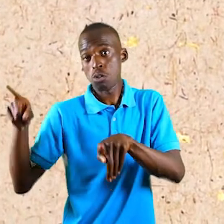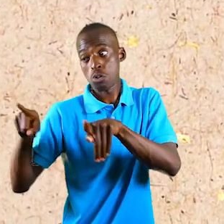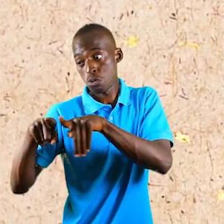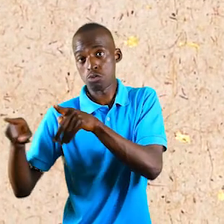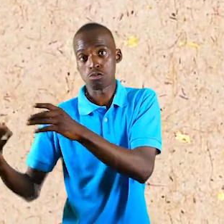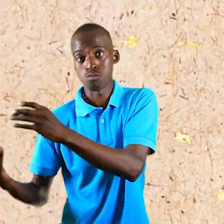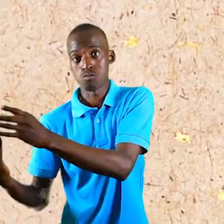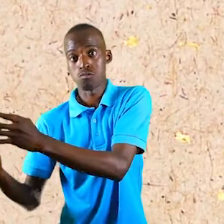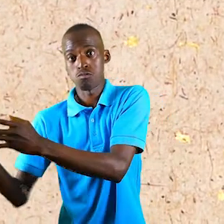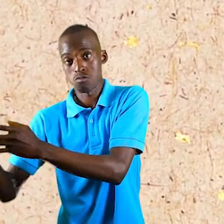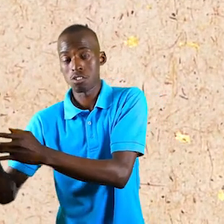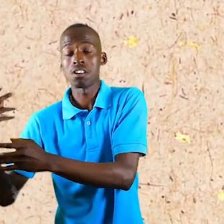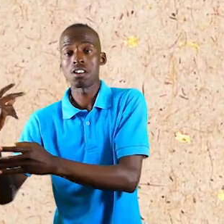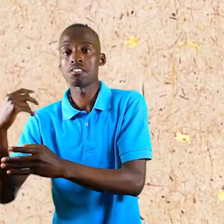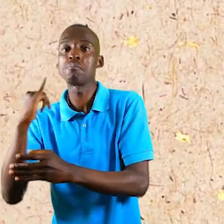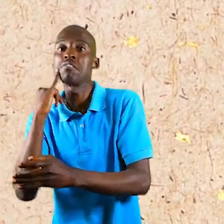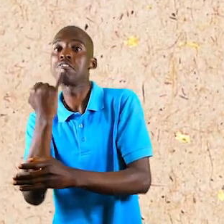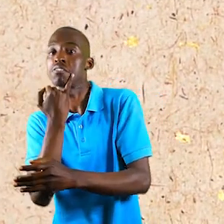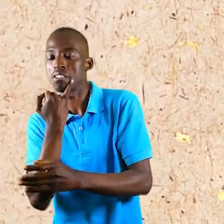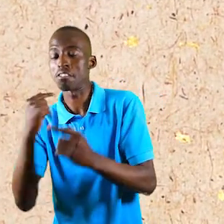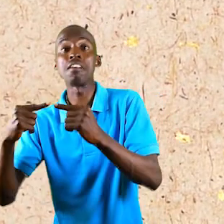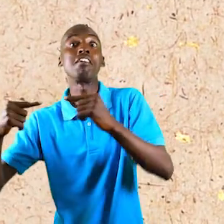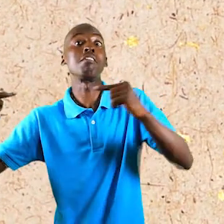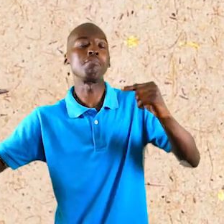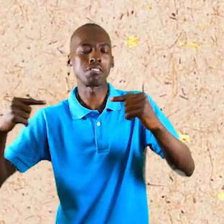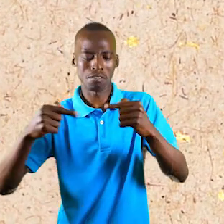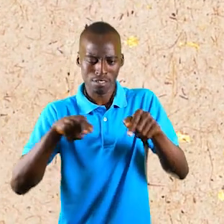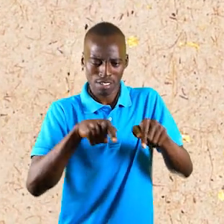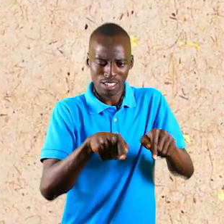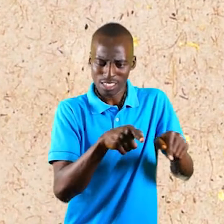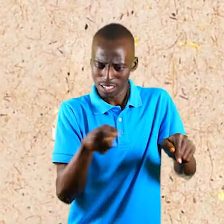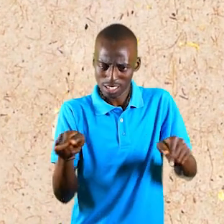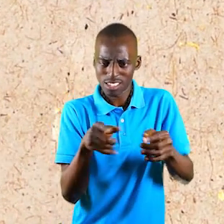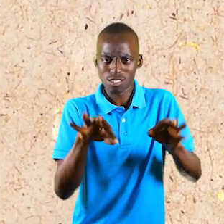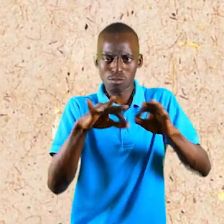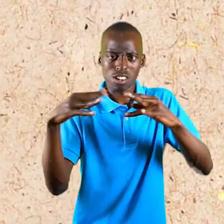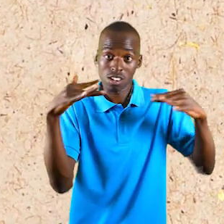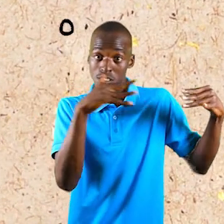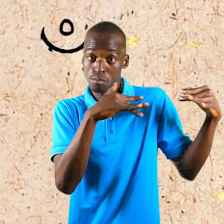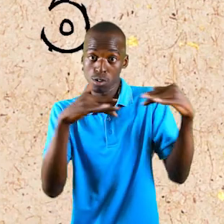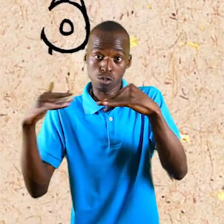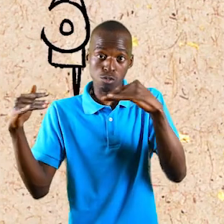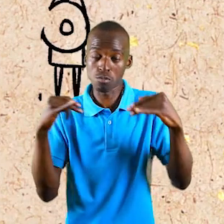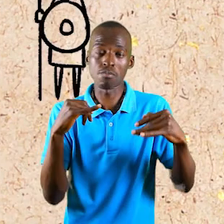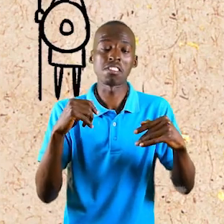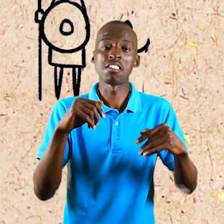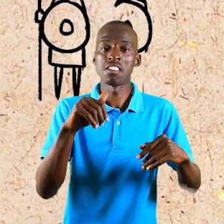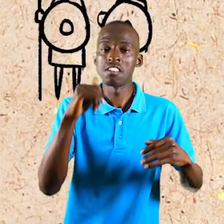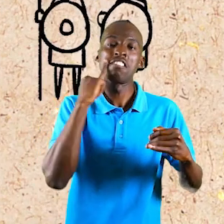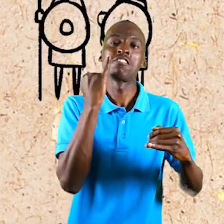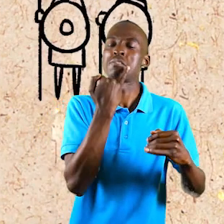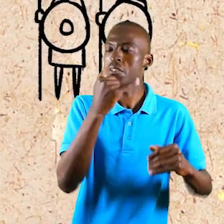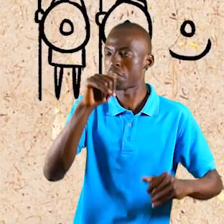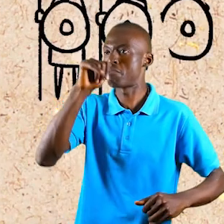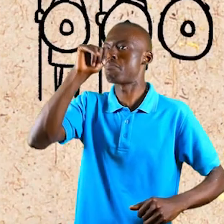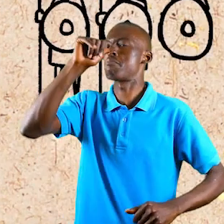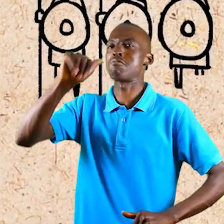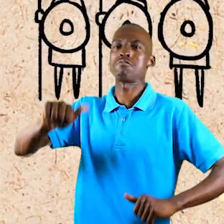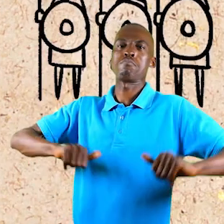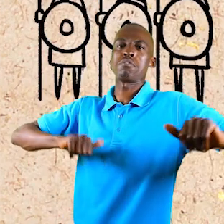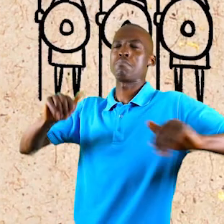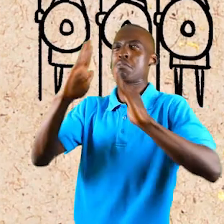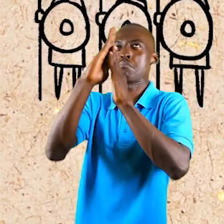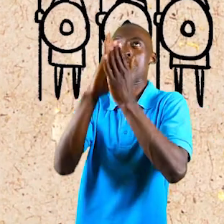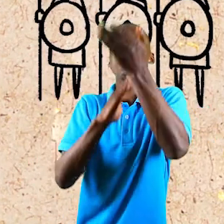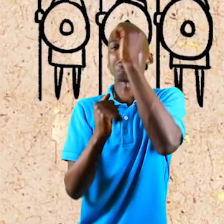to power as Israel's arch nemesis. And in this crucial battle, the Israelites get arrogant, and instead of praying and